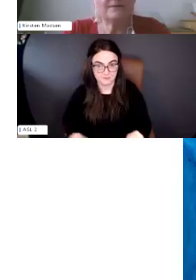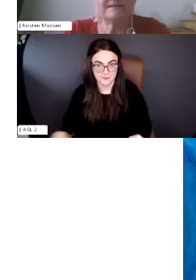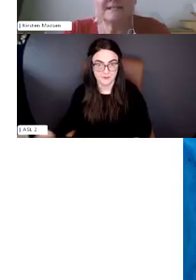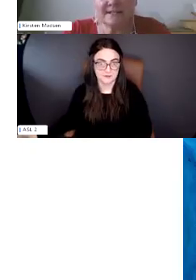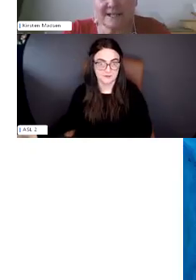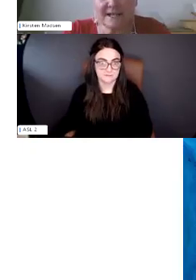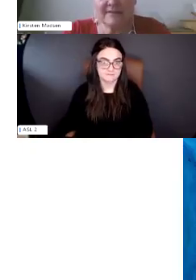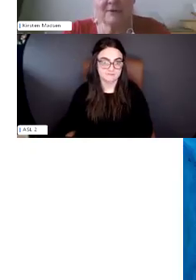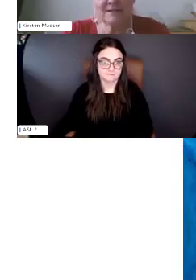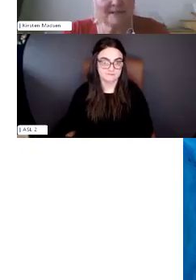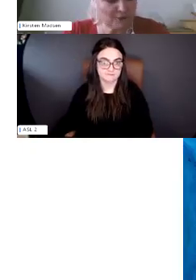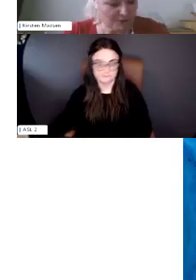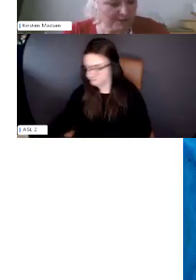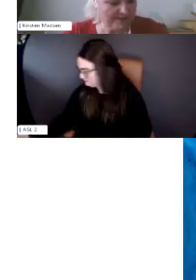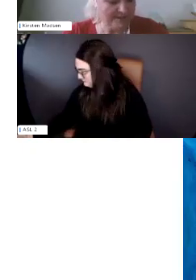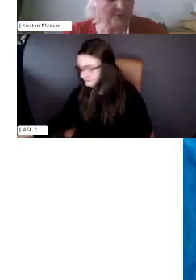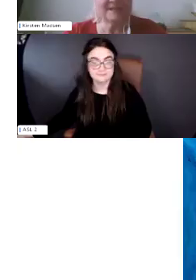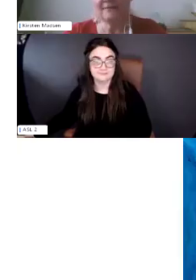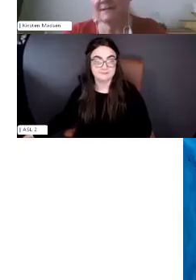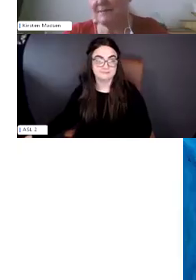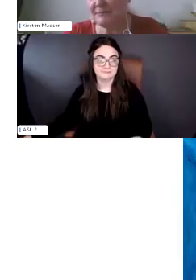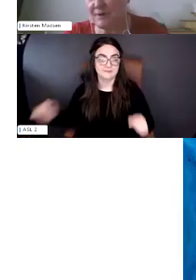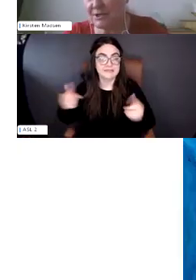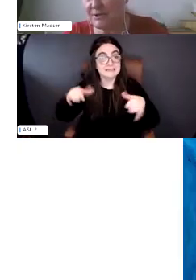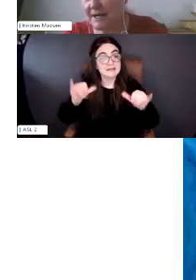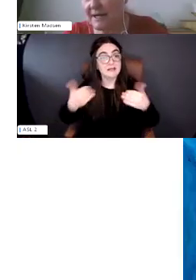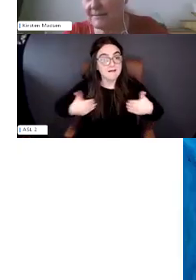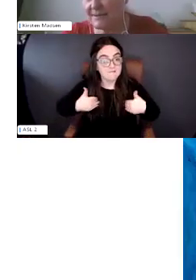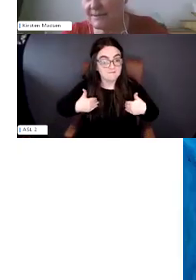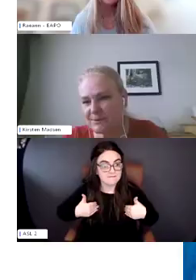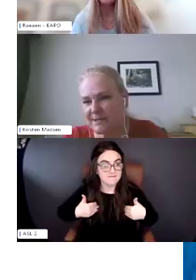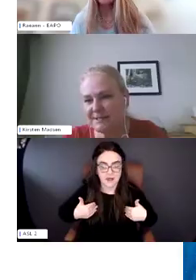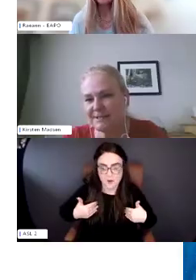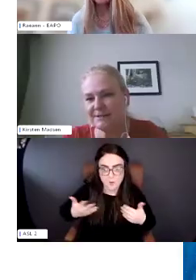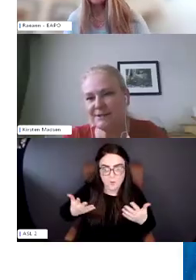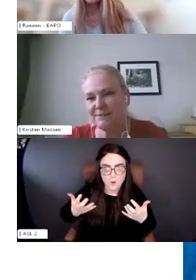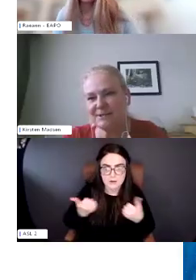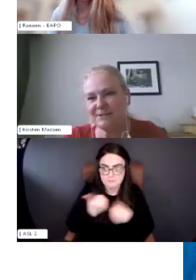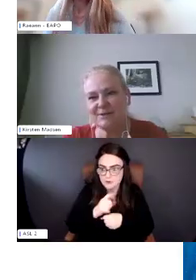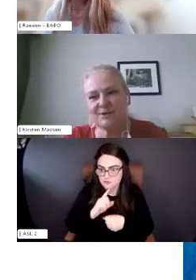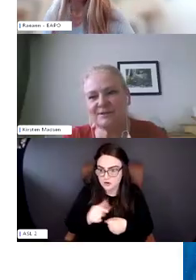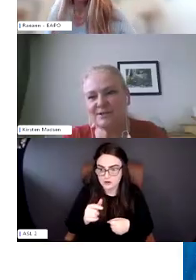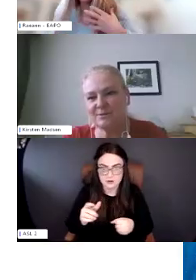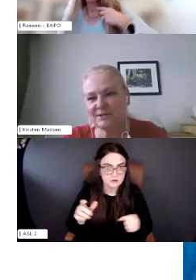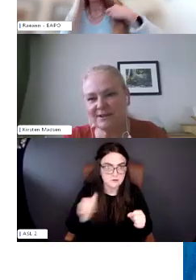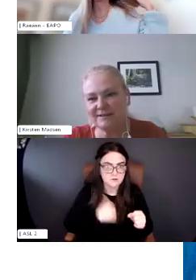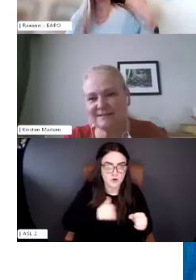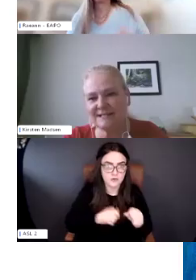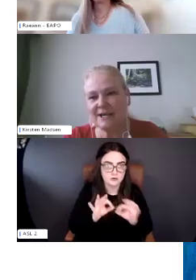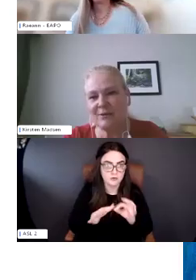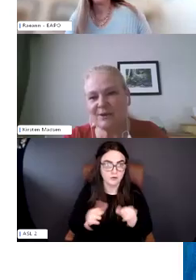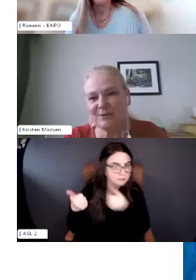So we still have, I wanted to make sure that I was a bit rushed, so I am so sorry to our interpreters. You were